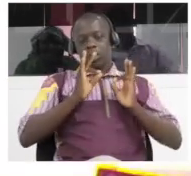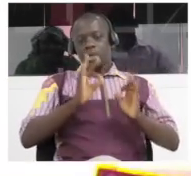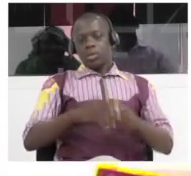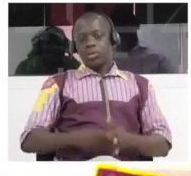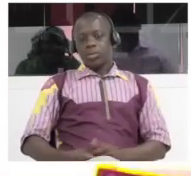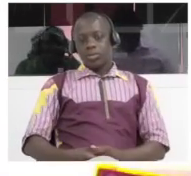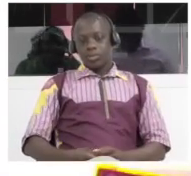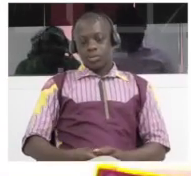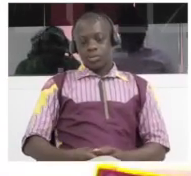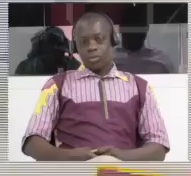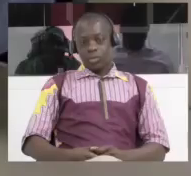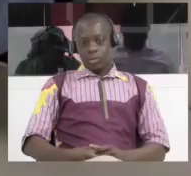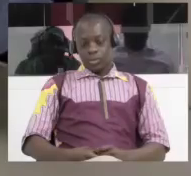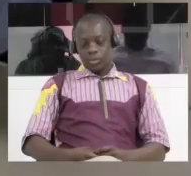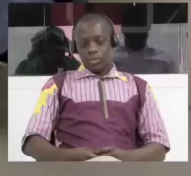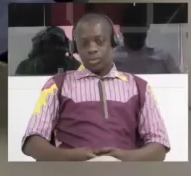Thank you. Commissioner Kinte.